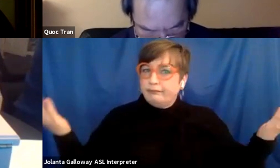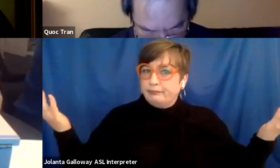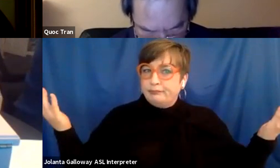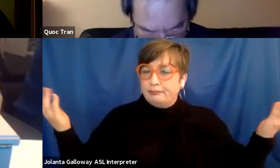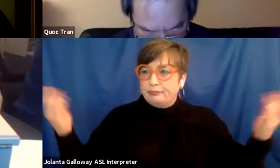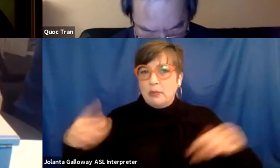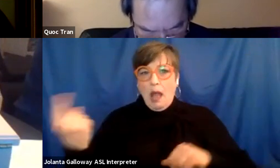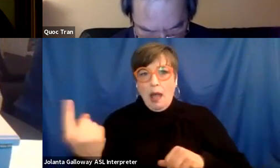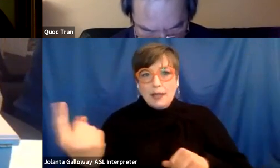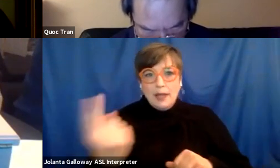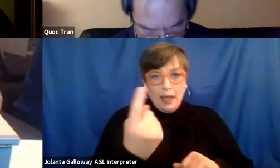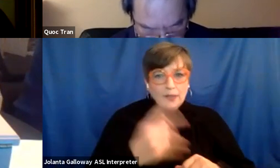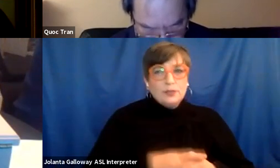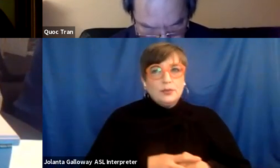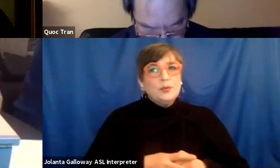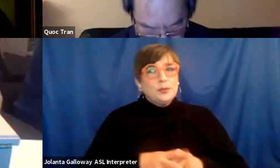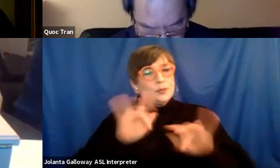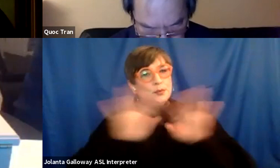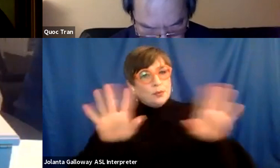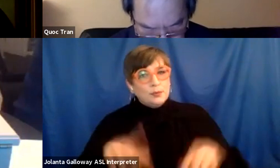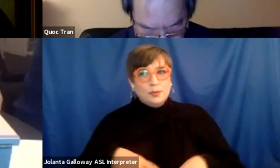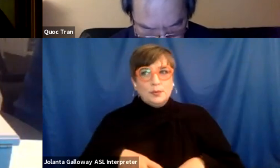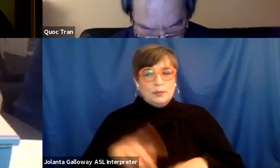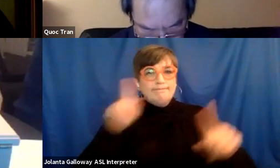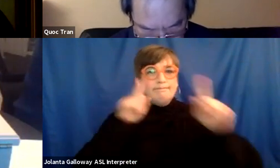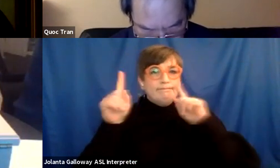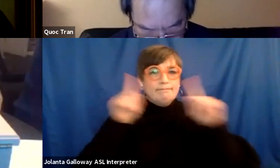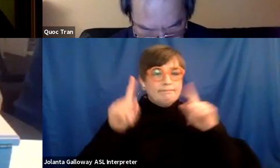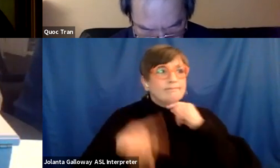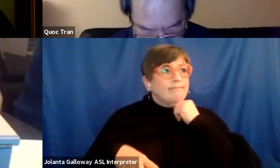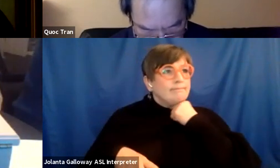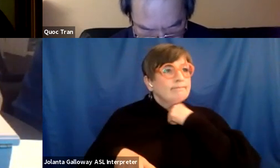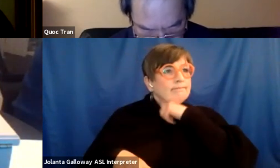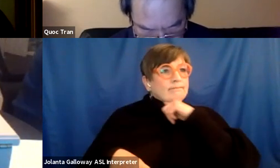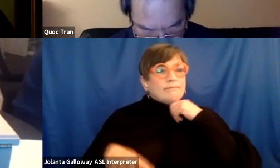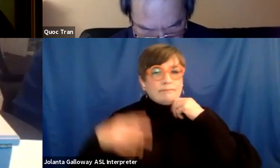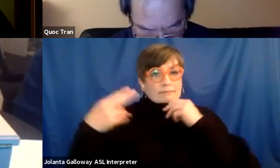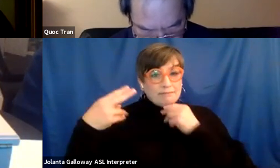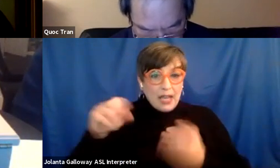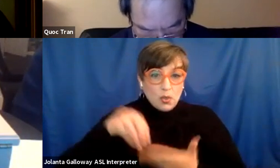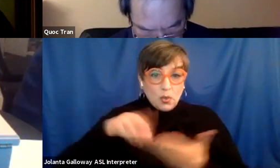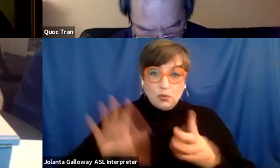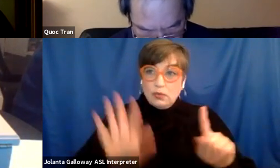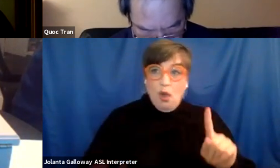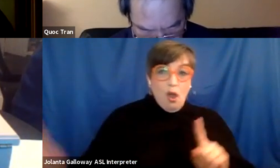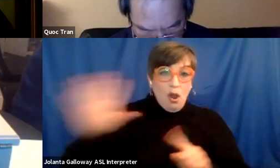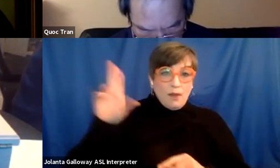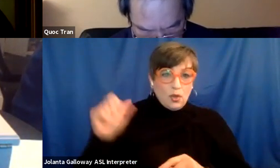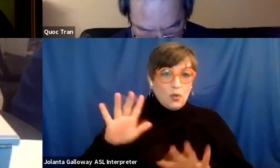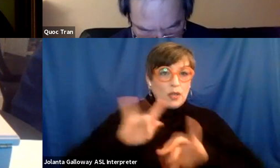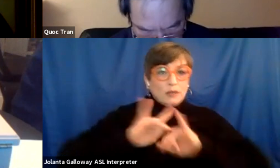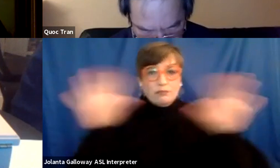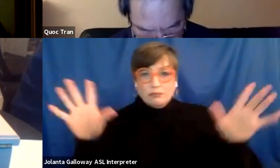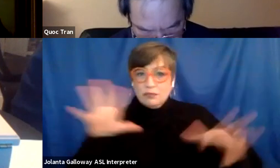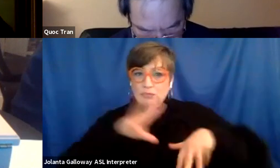across the country, some real serious things happening with high school students, some devastating things. So I definitely worry about that.